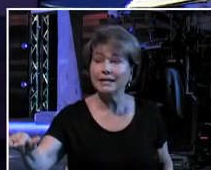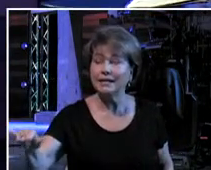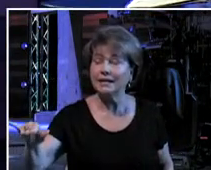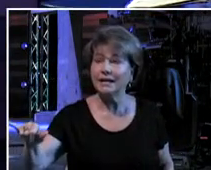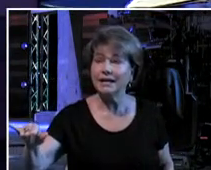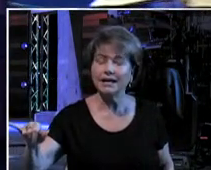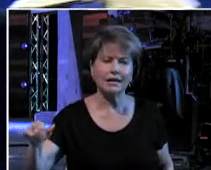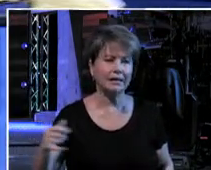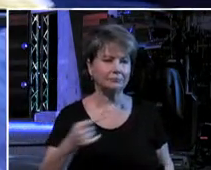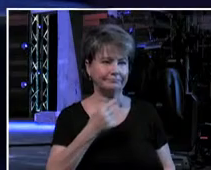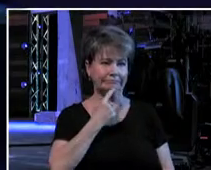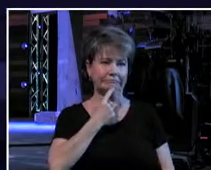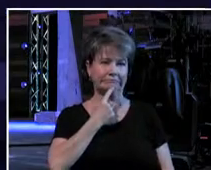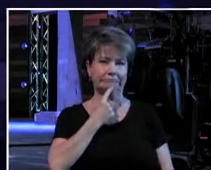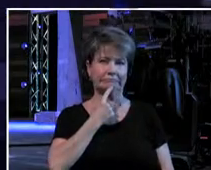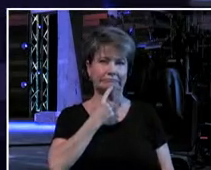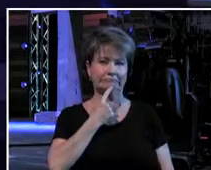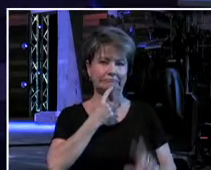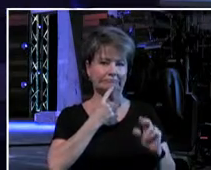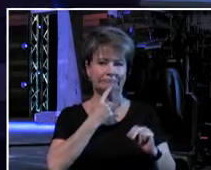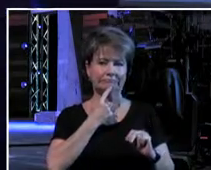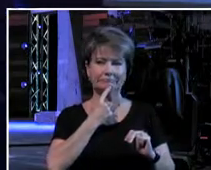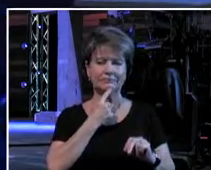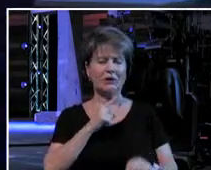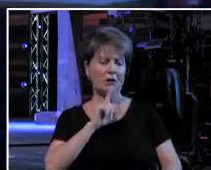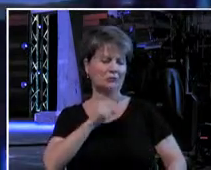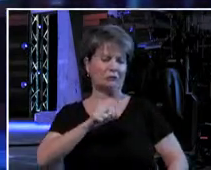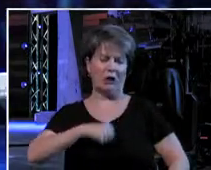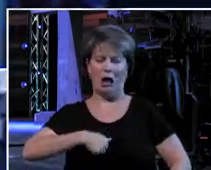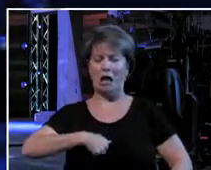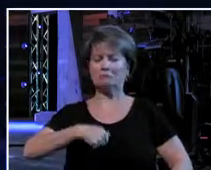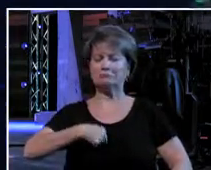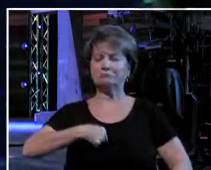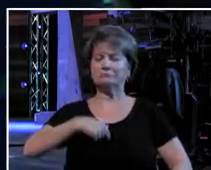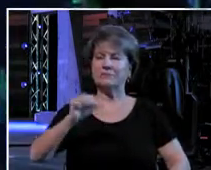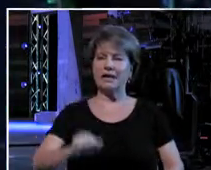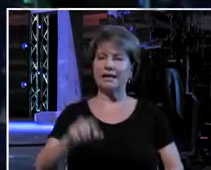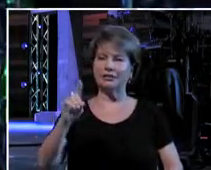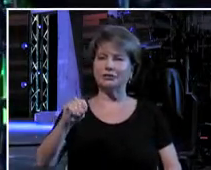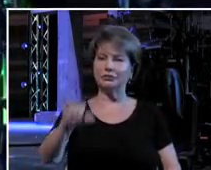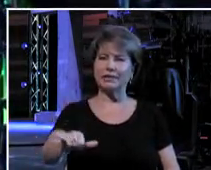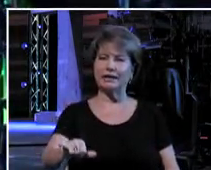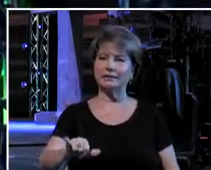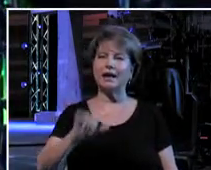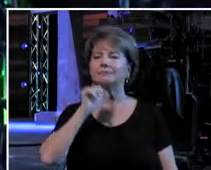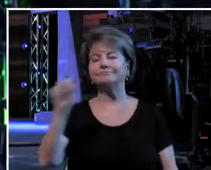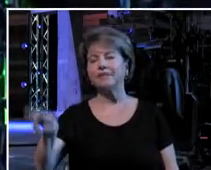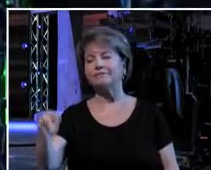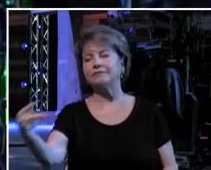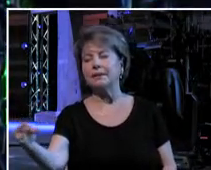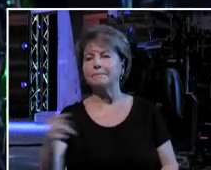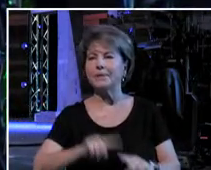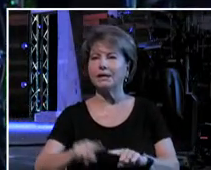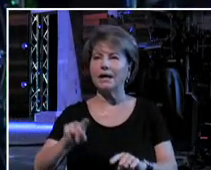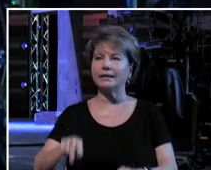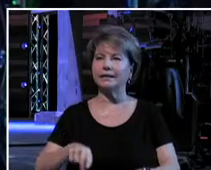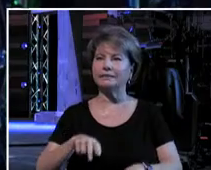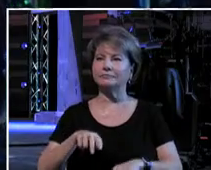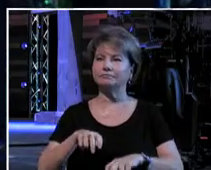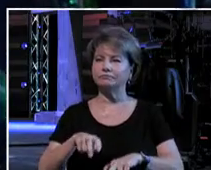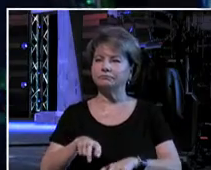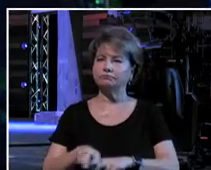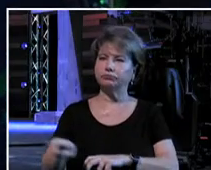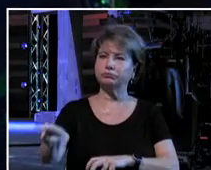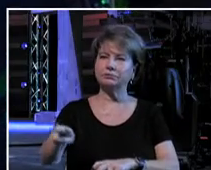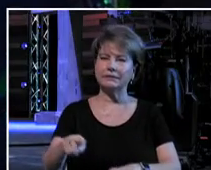What do you say? So I said, sure, I can do that. I mean, not all the flips and everything, but I could go off that jump. Guess what they said?